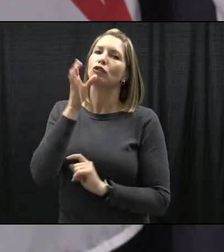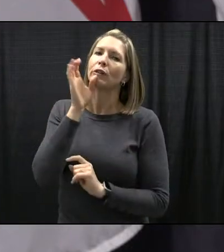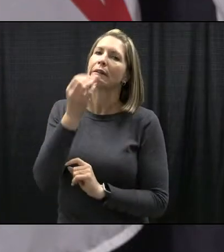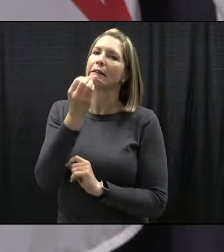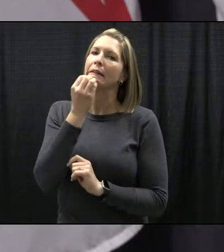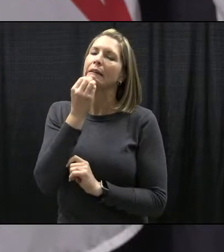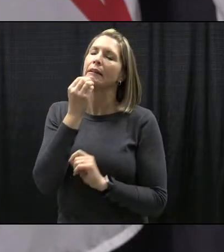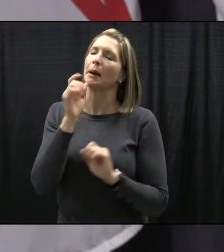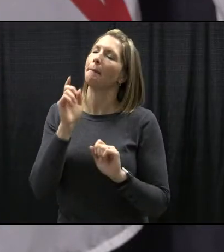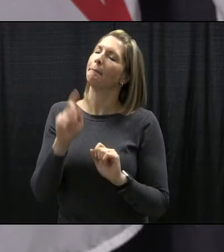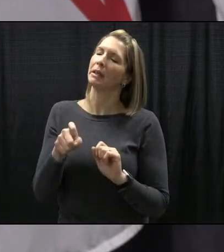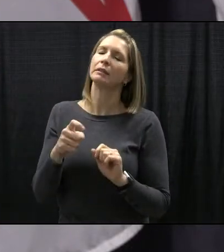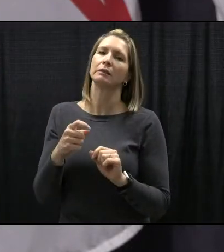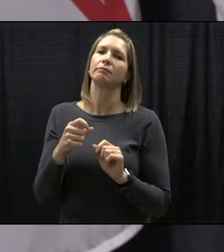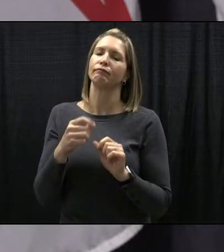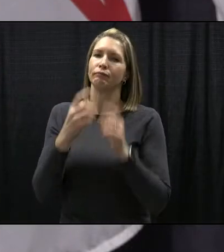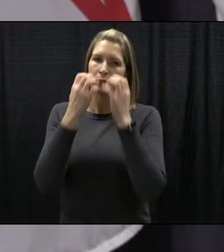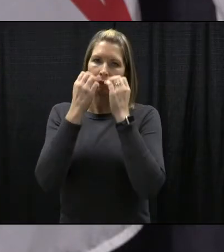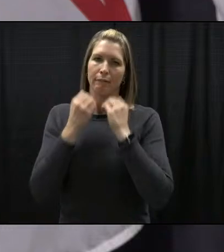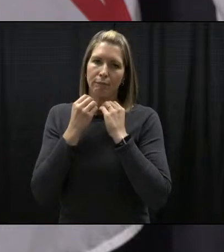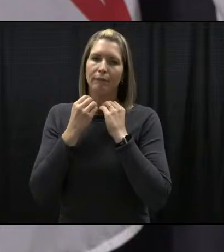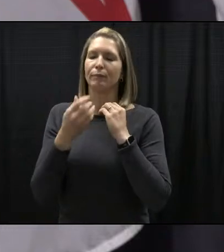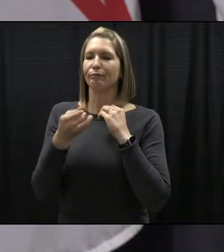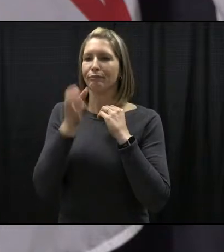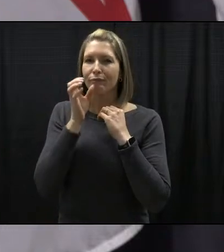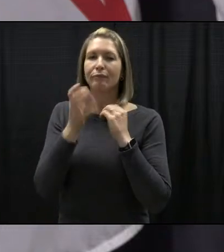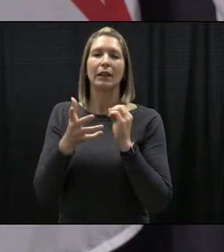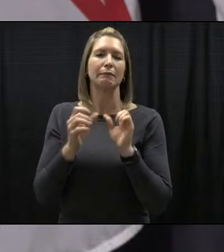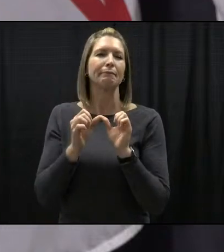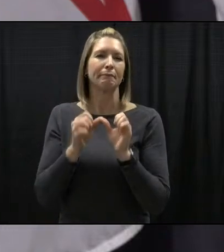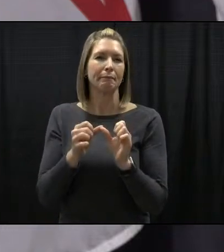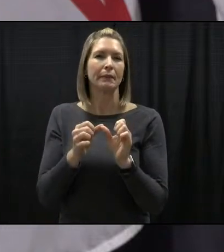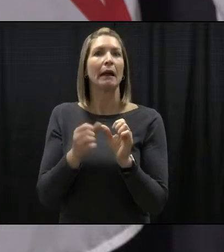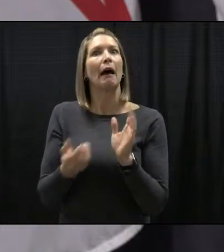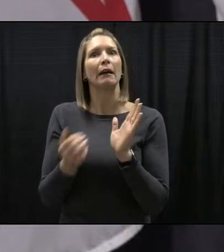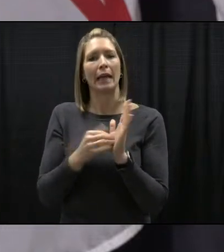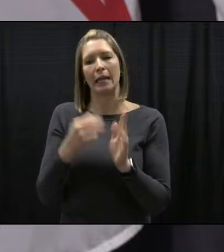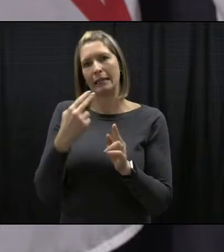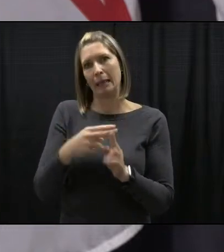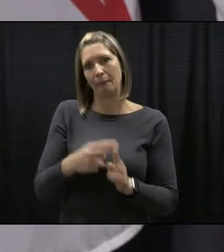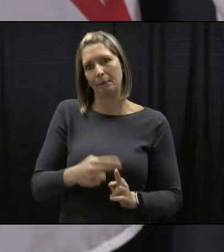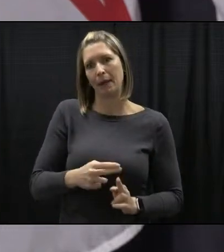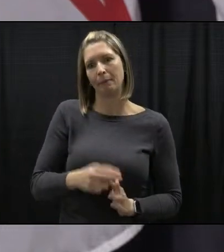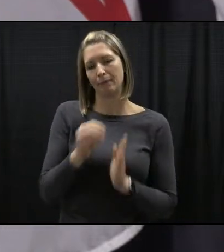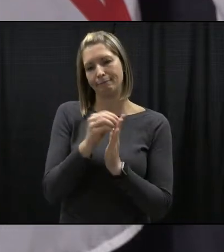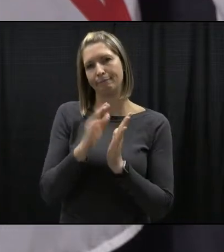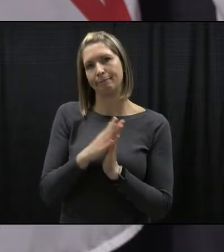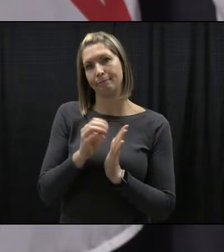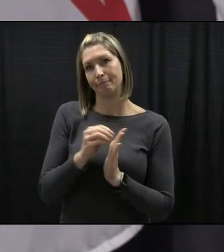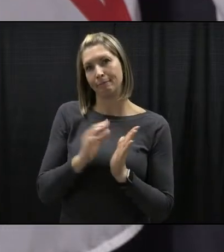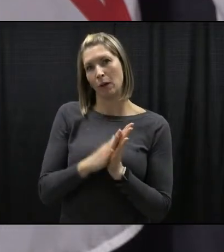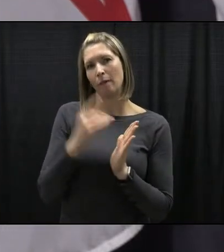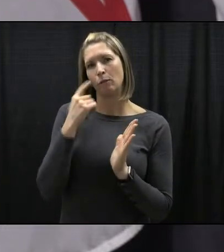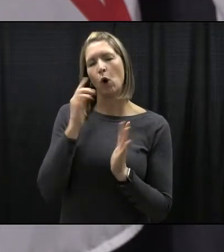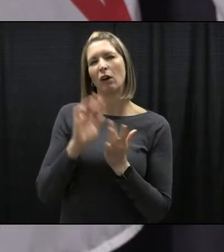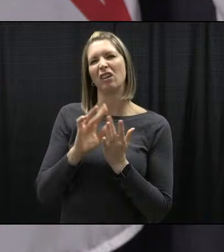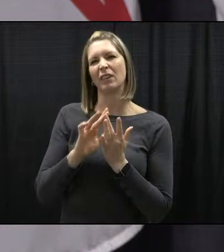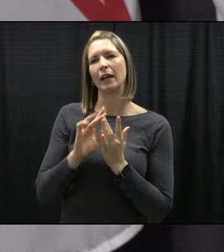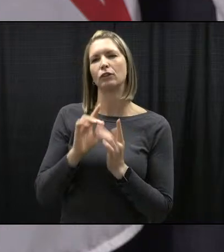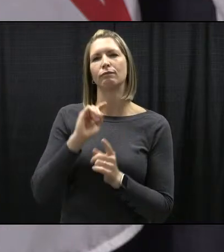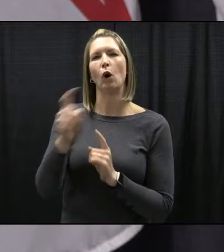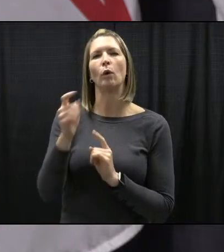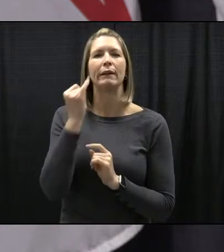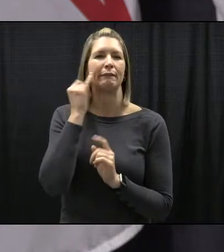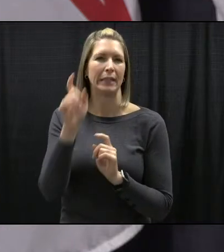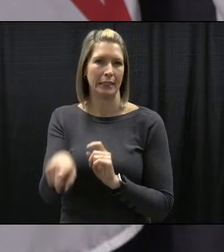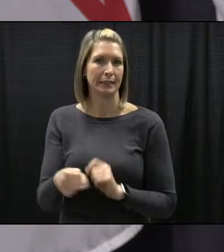tracing purposes and retain the information for 14 days. As a reminder, formal gatherings are those organized and